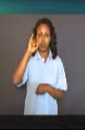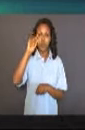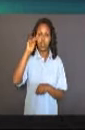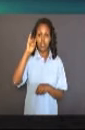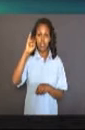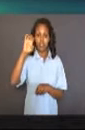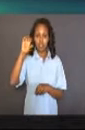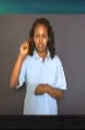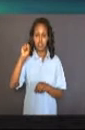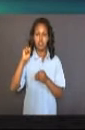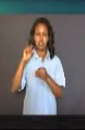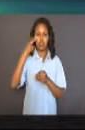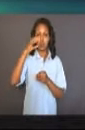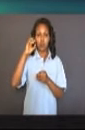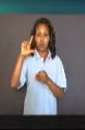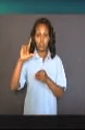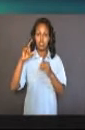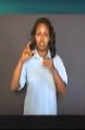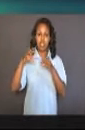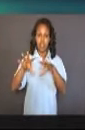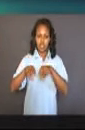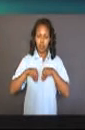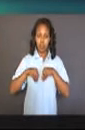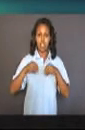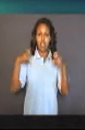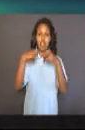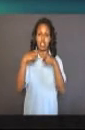holes that can accept electrons.